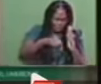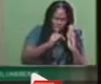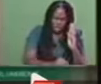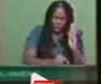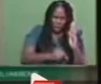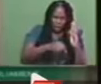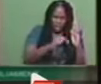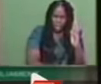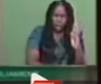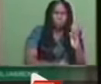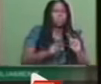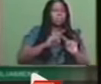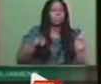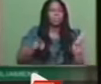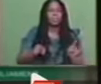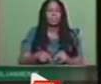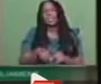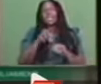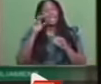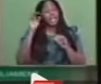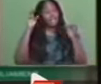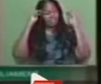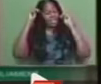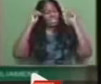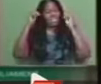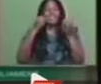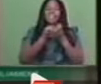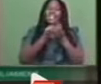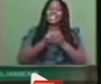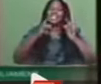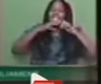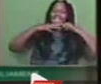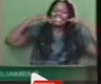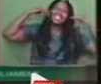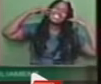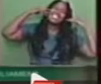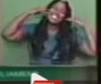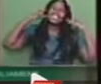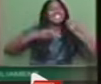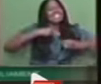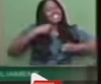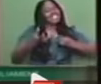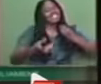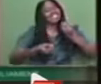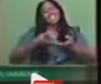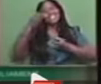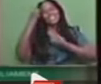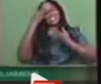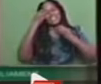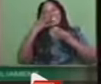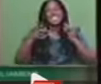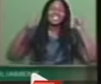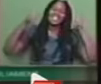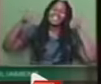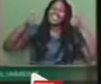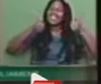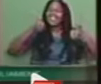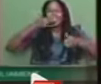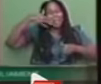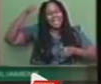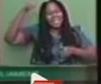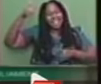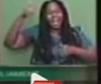outlook that the minister was feeding the population was totally erroneous. During the first year of this